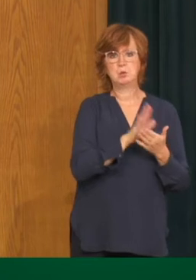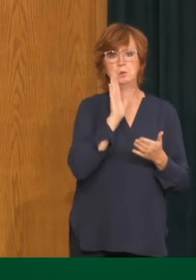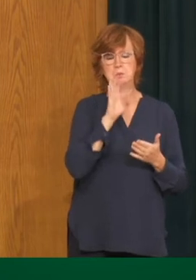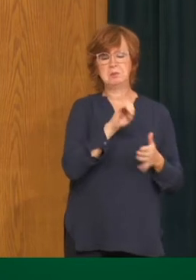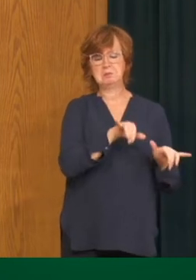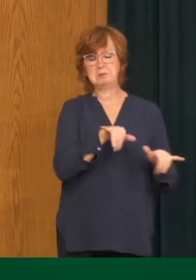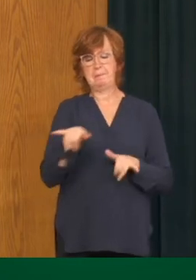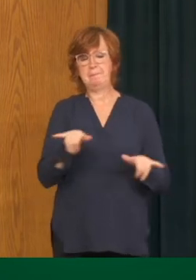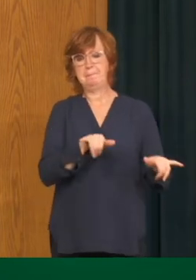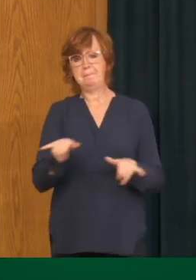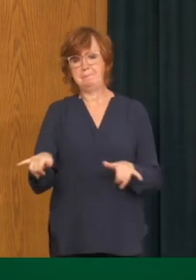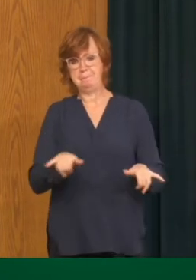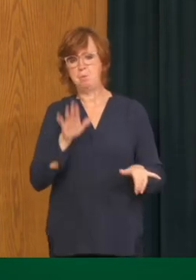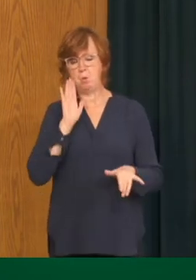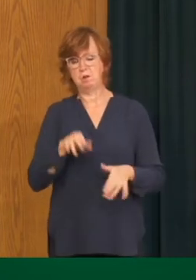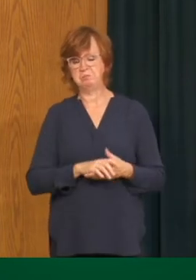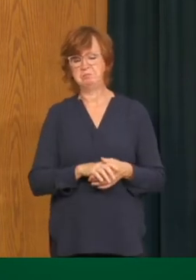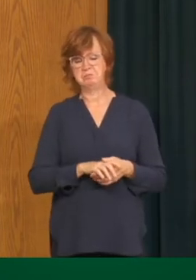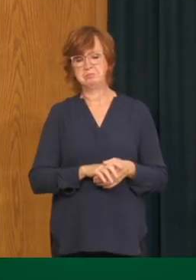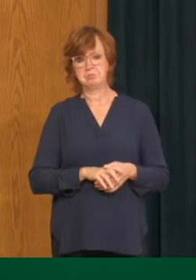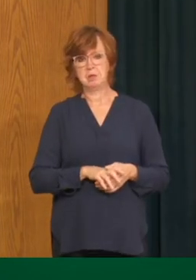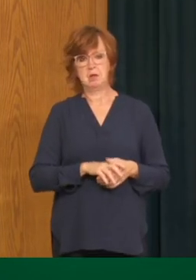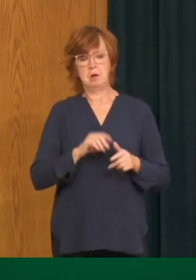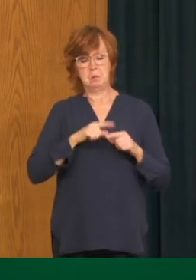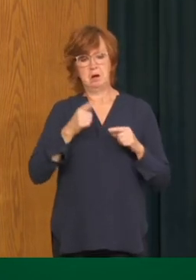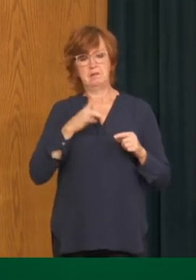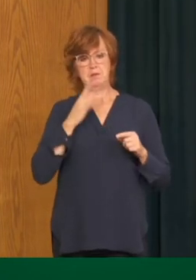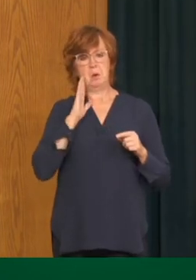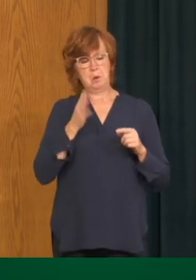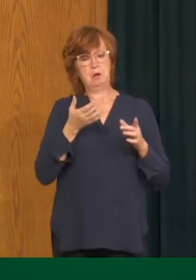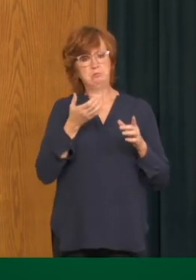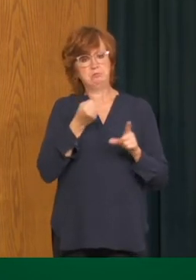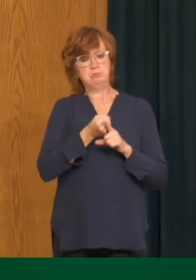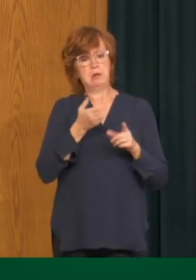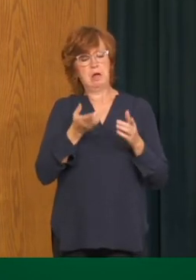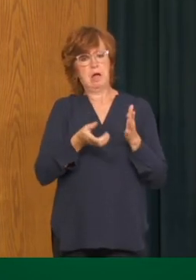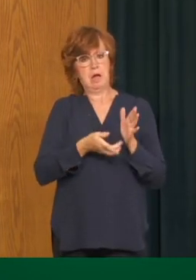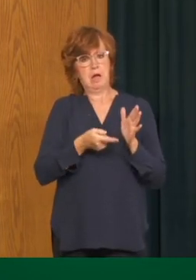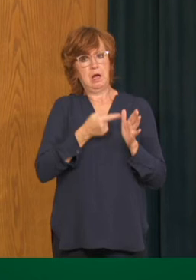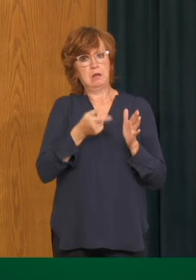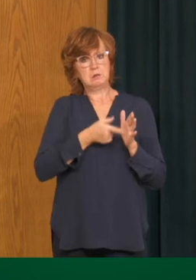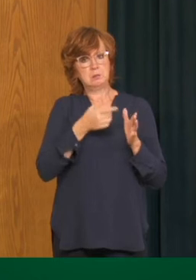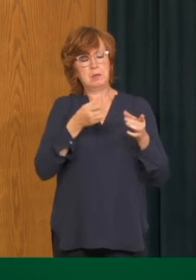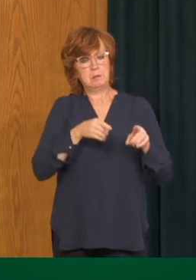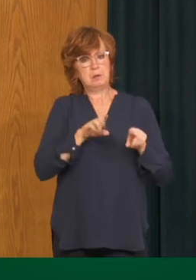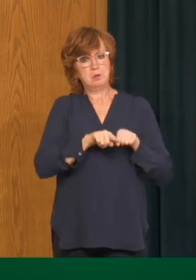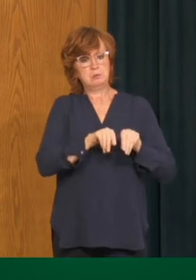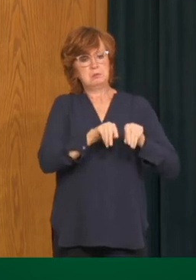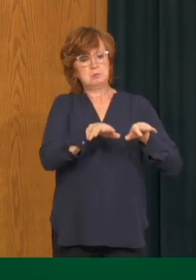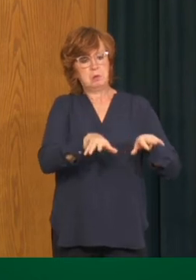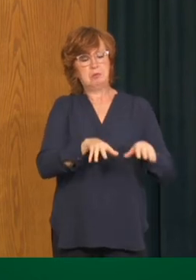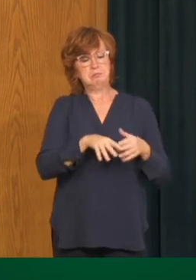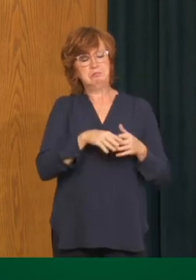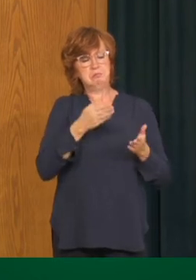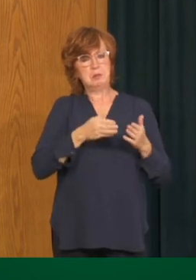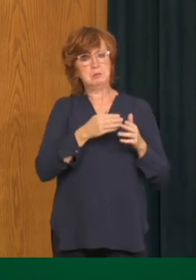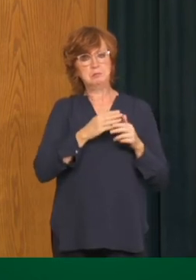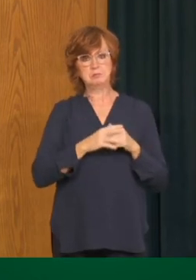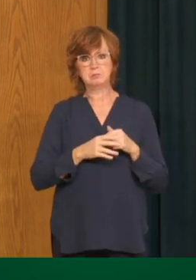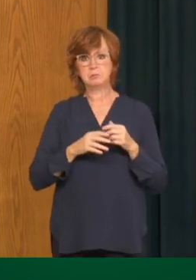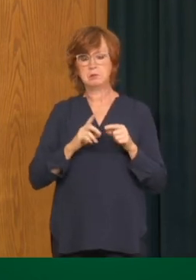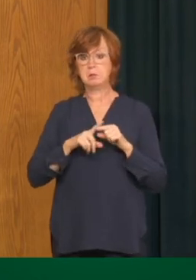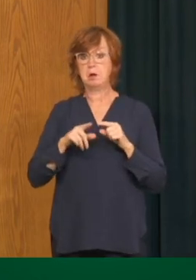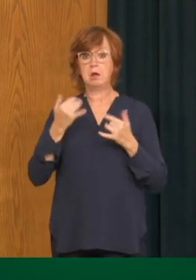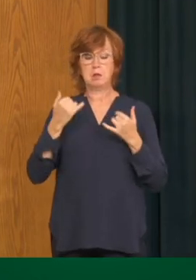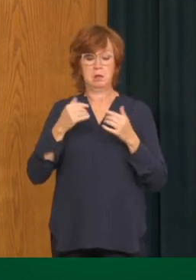So with that, I think it's really reassuring, all the work that the school divisions have been doing. Many are updating their plans online,